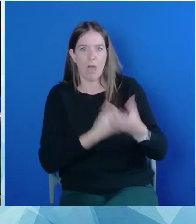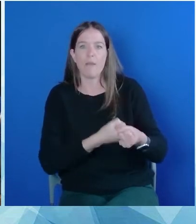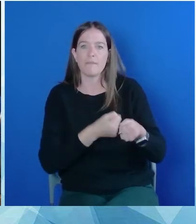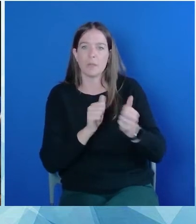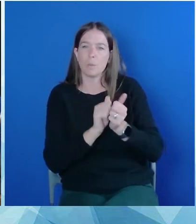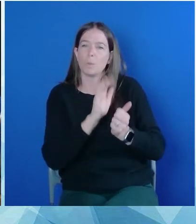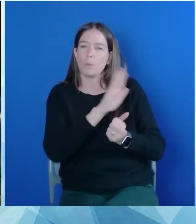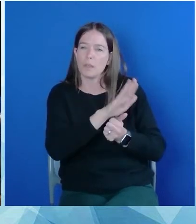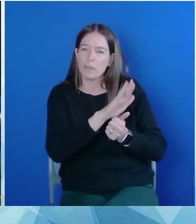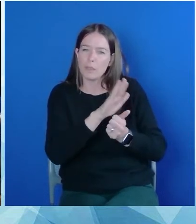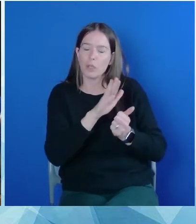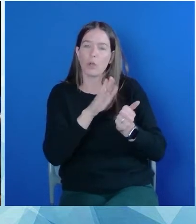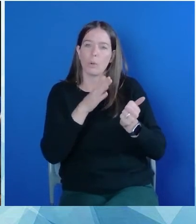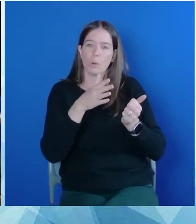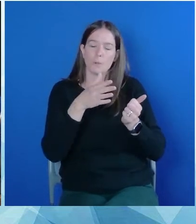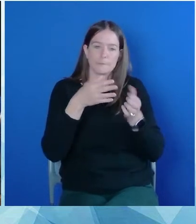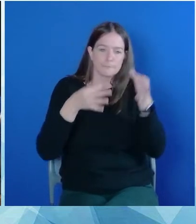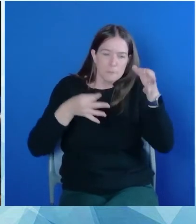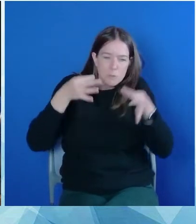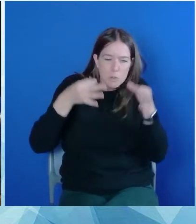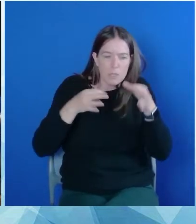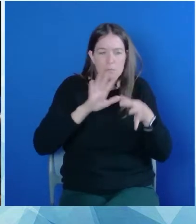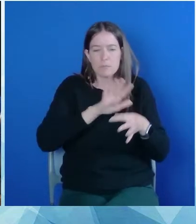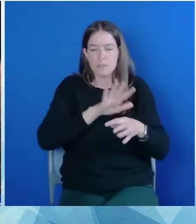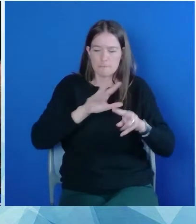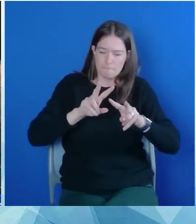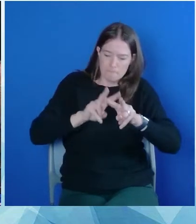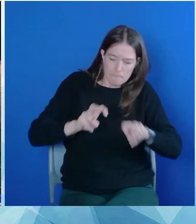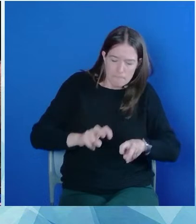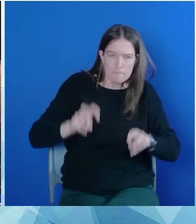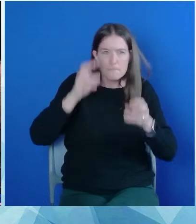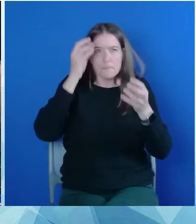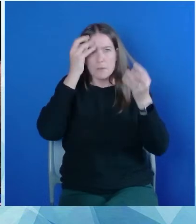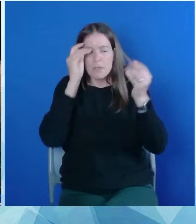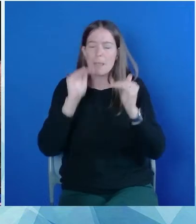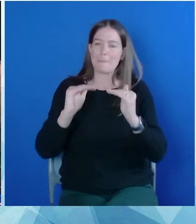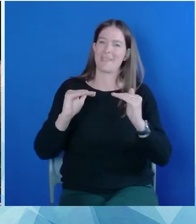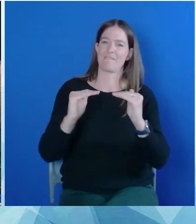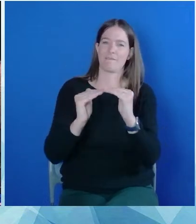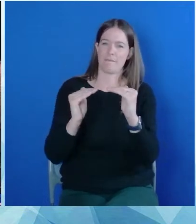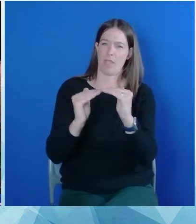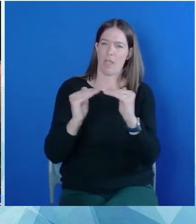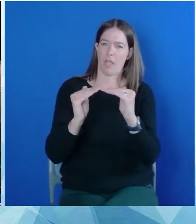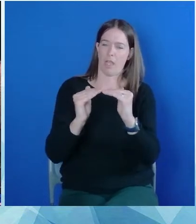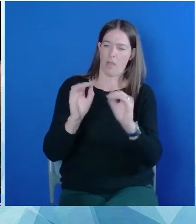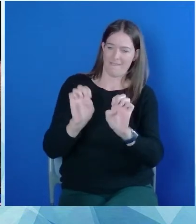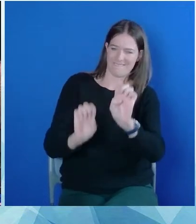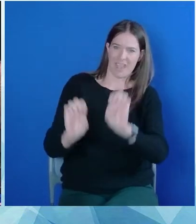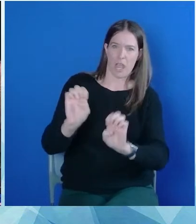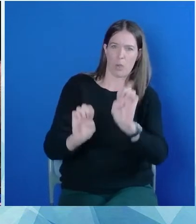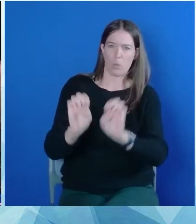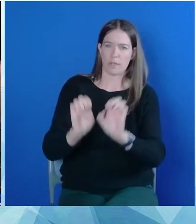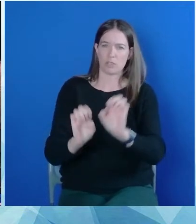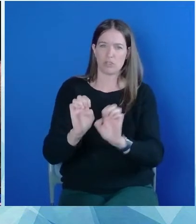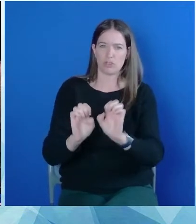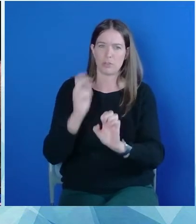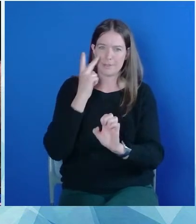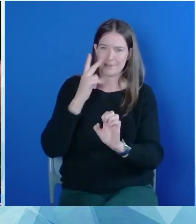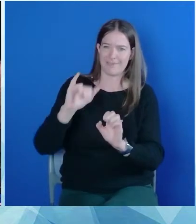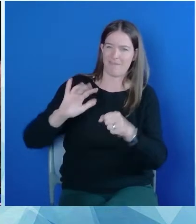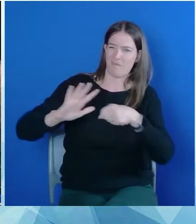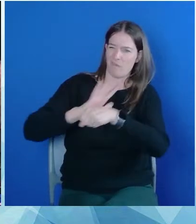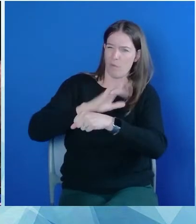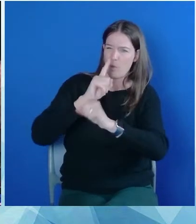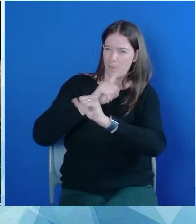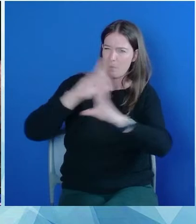your assessment, your ability to fairly evaluate an individual and see that full picture. I'm not there on